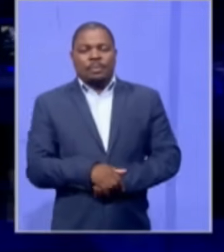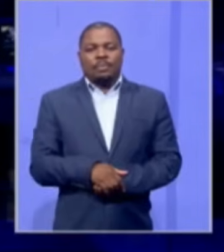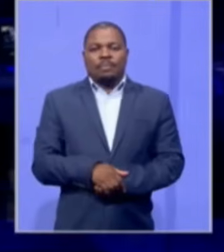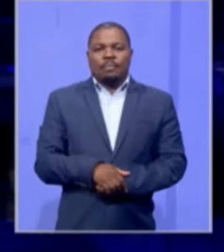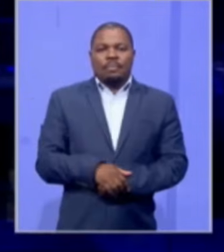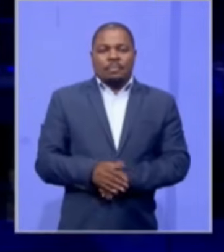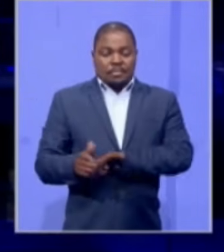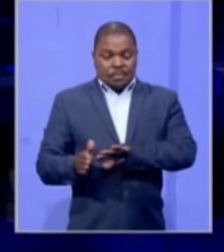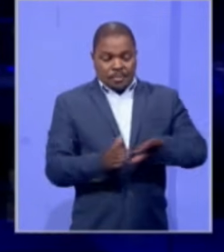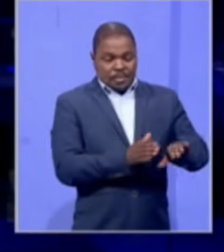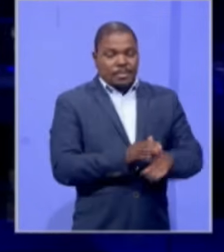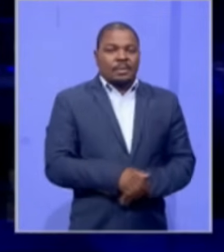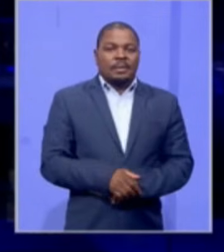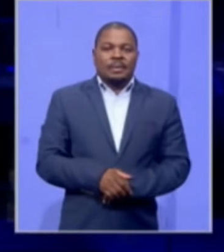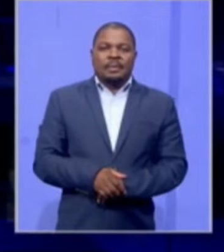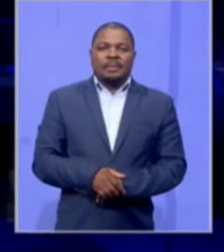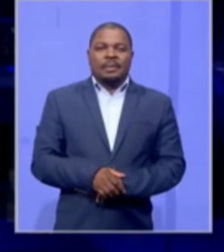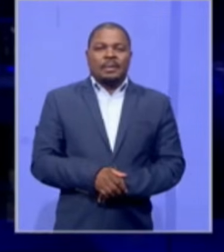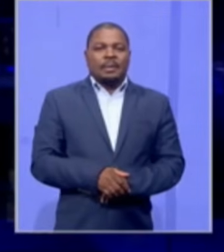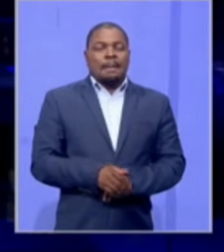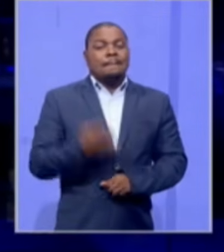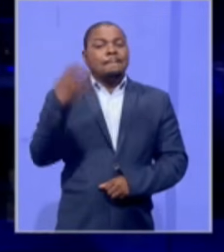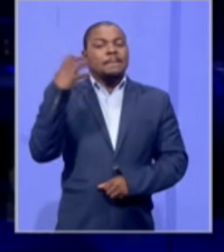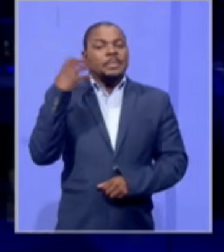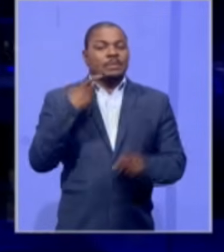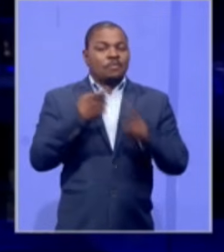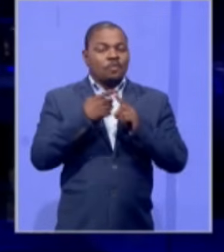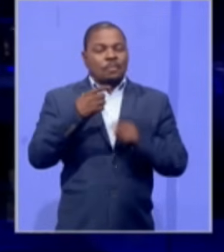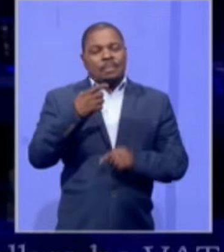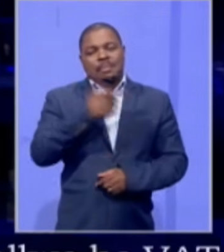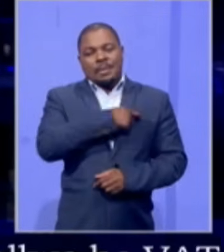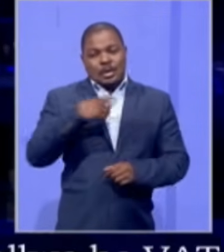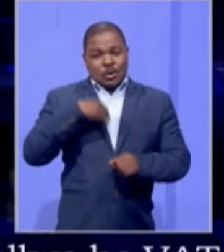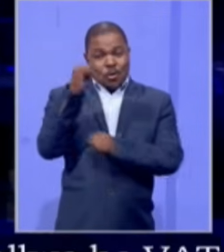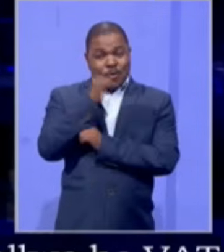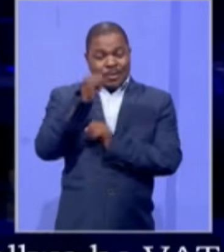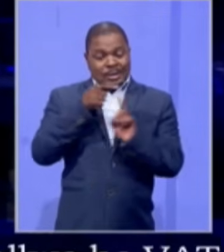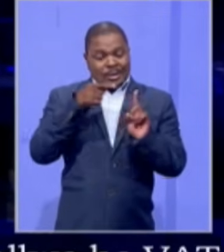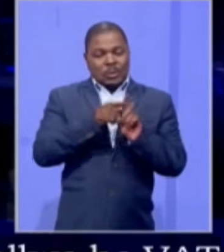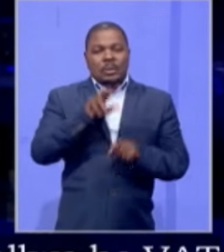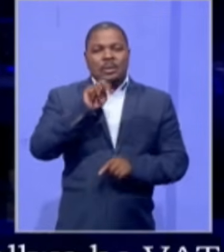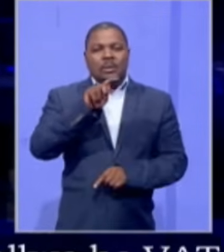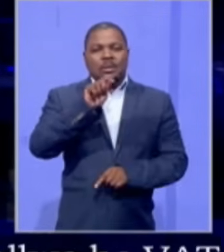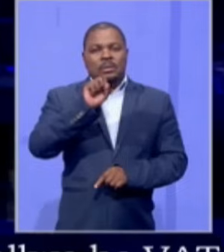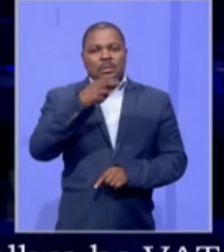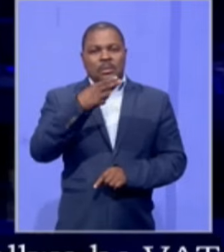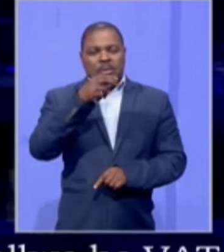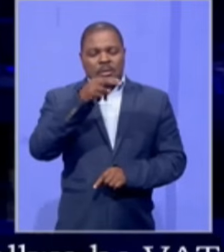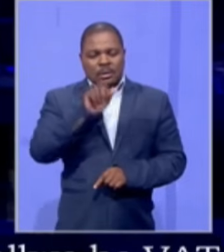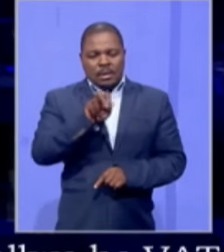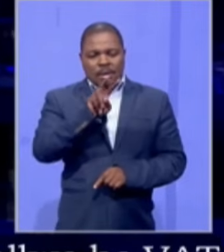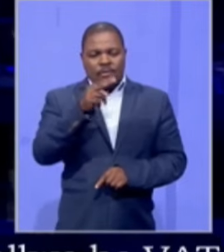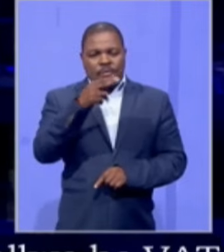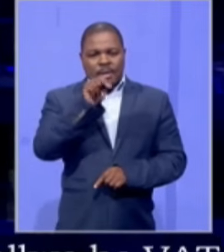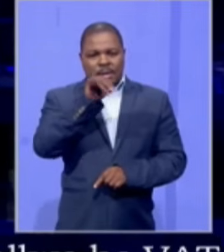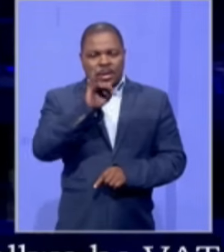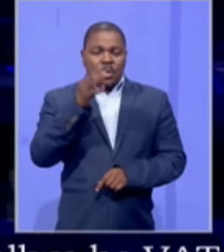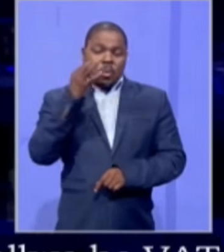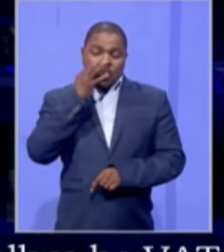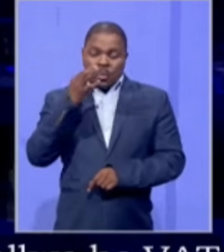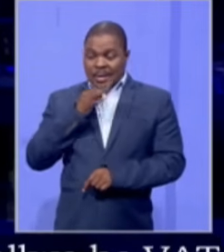Ha re tla kwano lapeng ka wotloloha re fumana hore letona kantorong ya mopresidente e leng Khumbuzo Ntshavheni le re mohato wa DA wa ba kgahlano